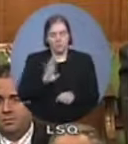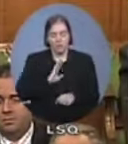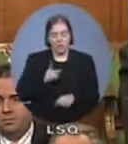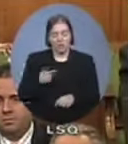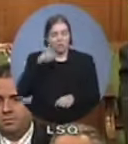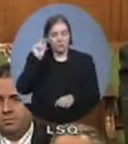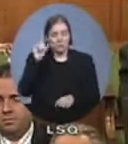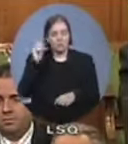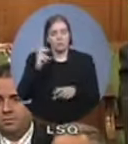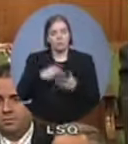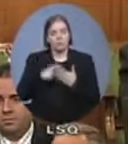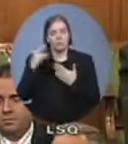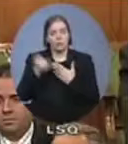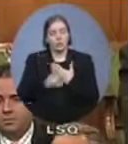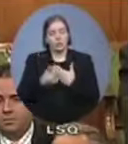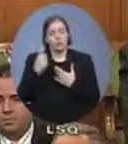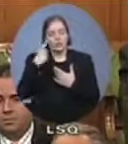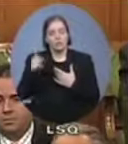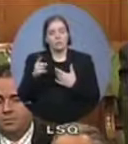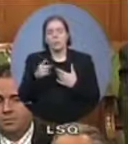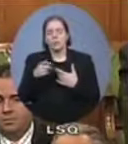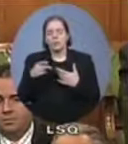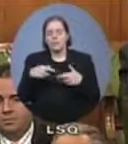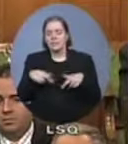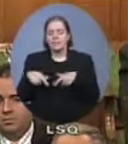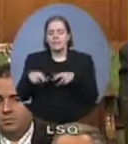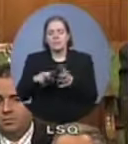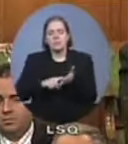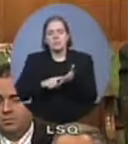go. The Prime Minister has $3 billion at